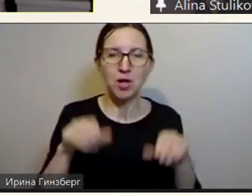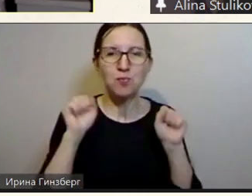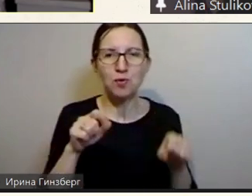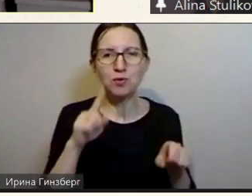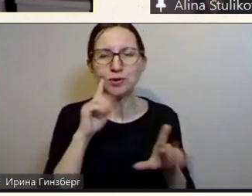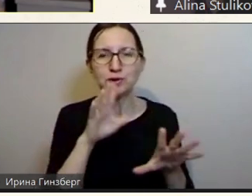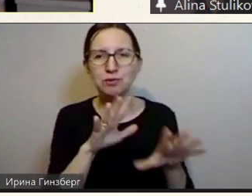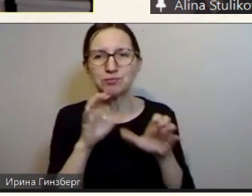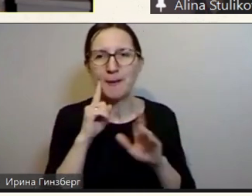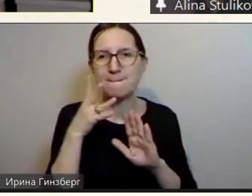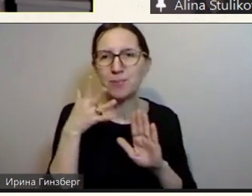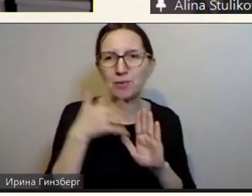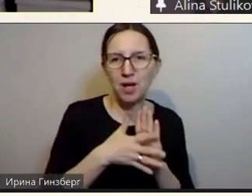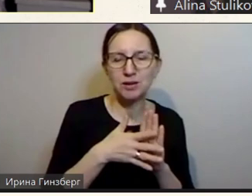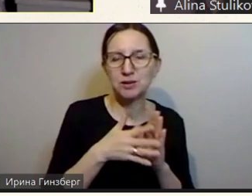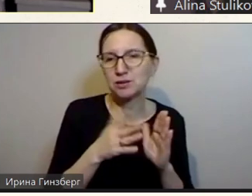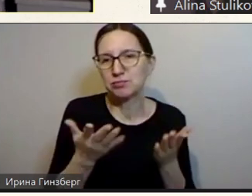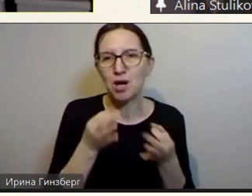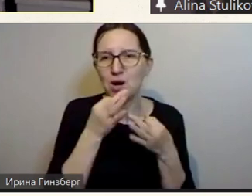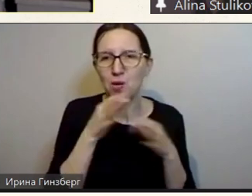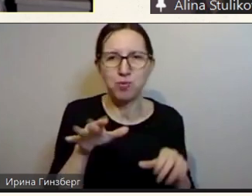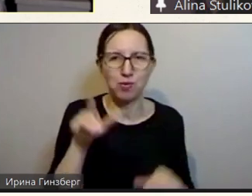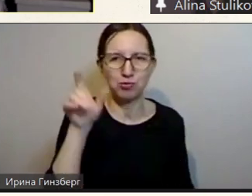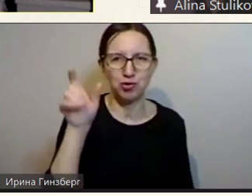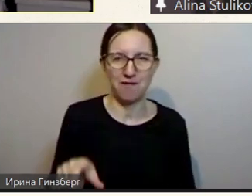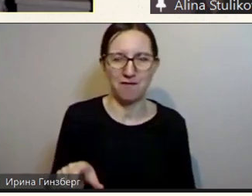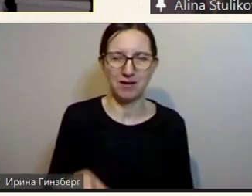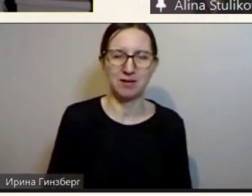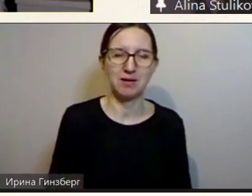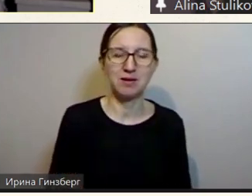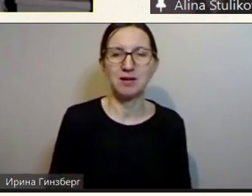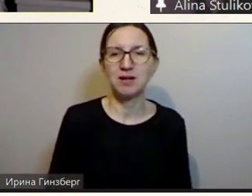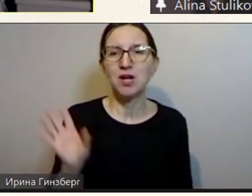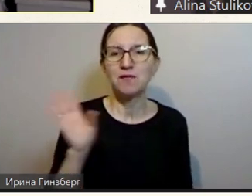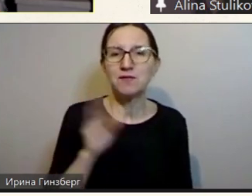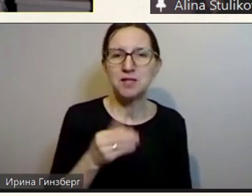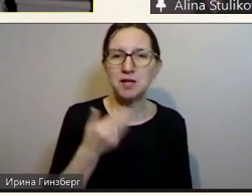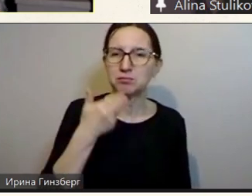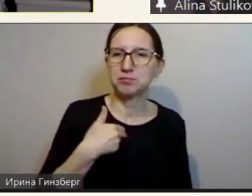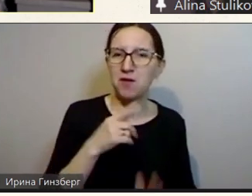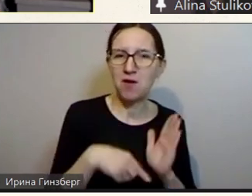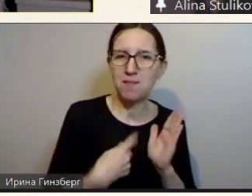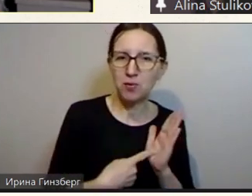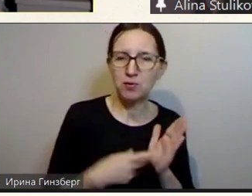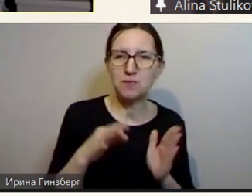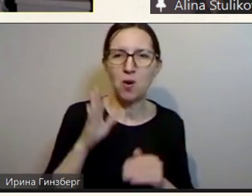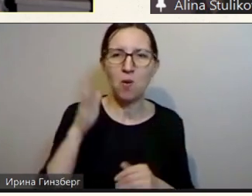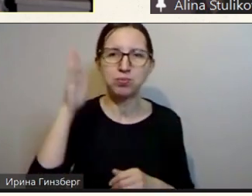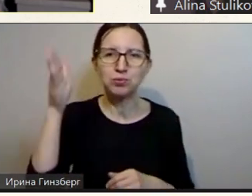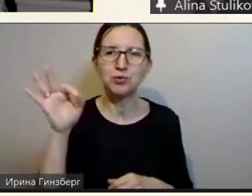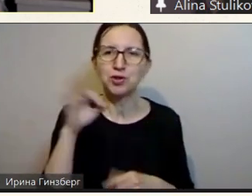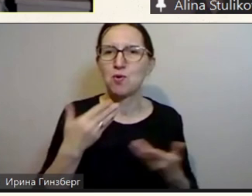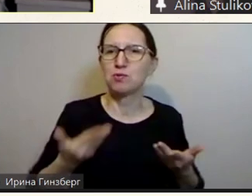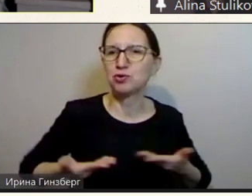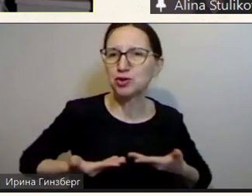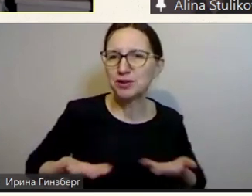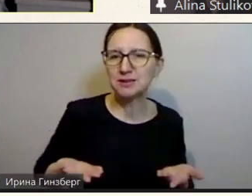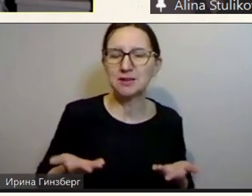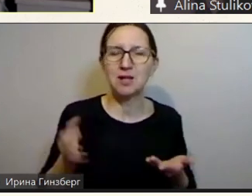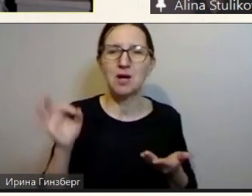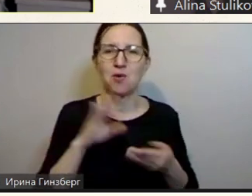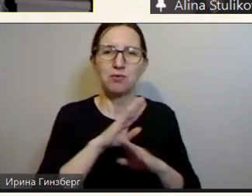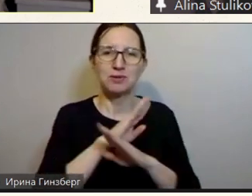at some point, has to think about their lives, about their future, about their passing, you know? And